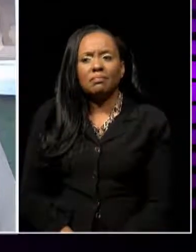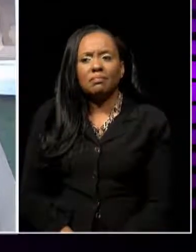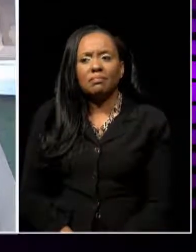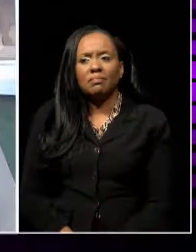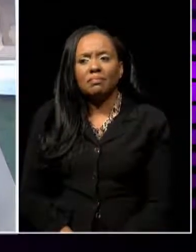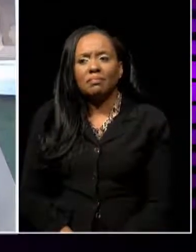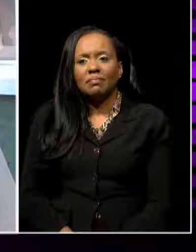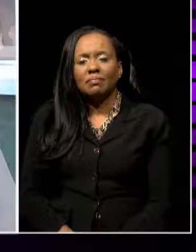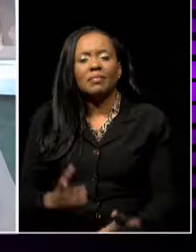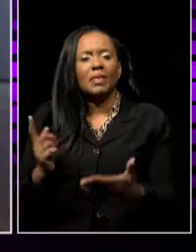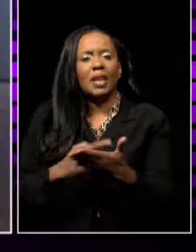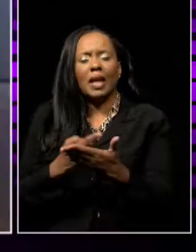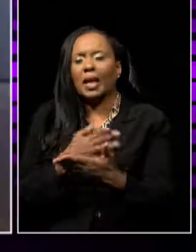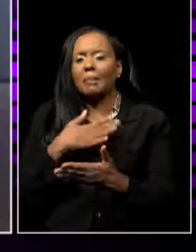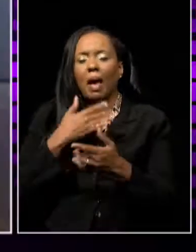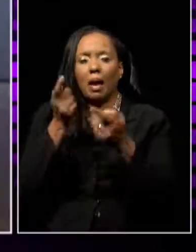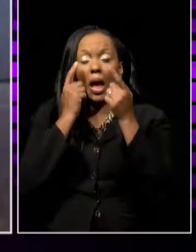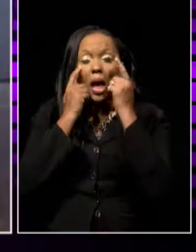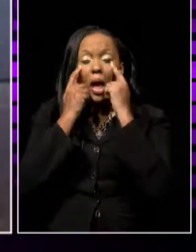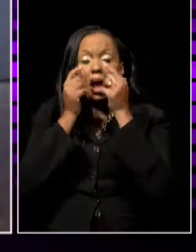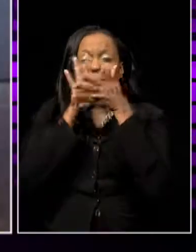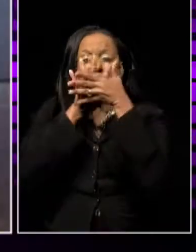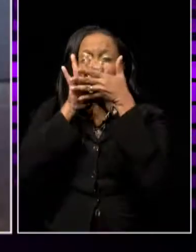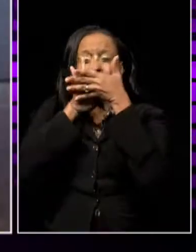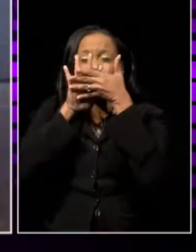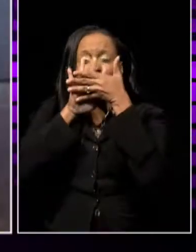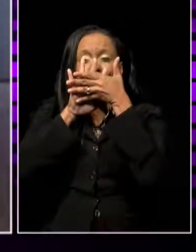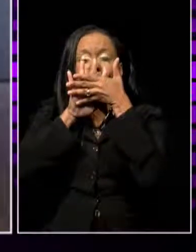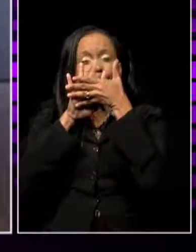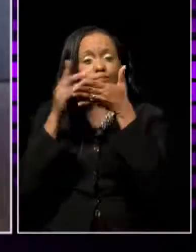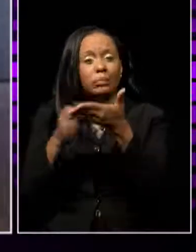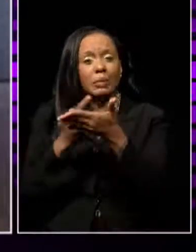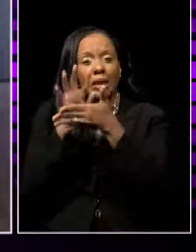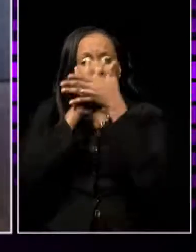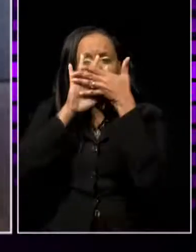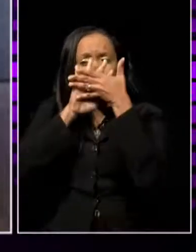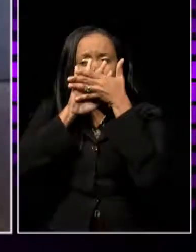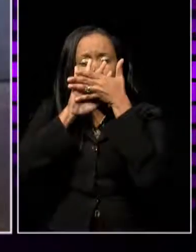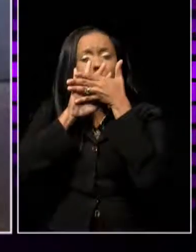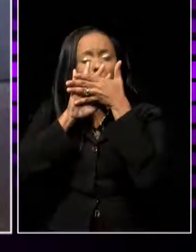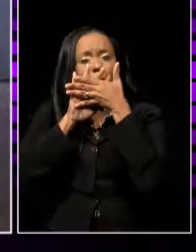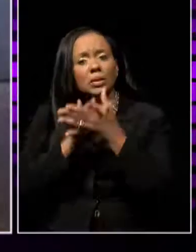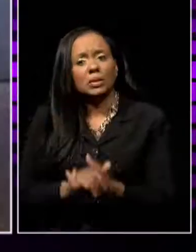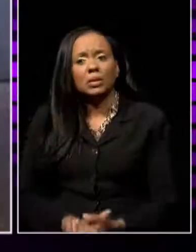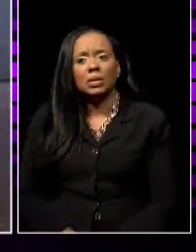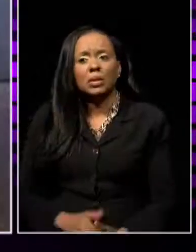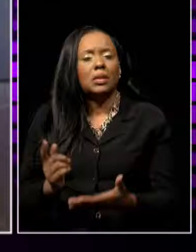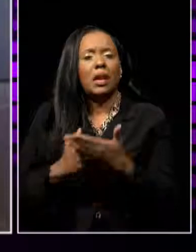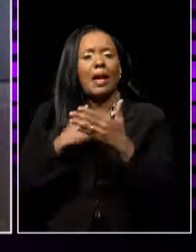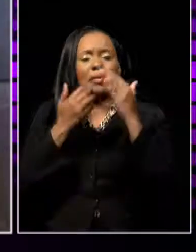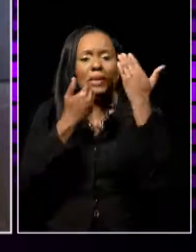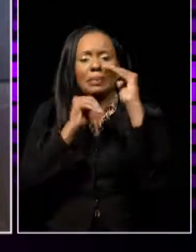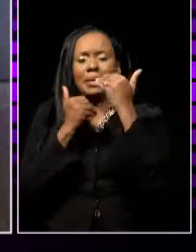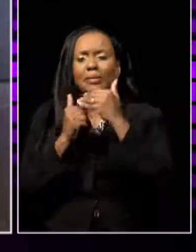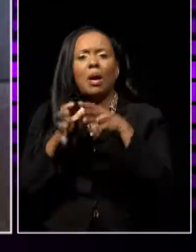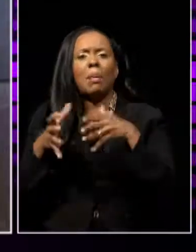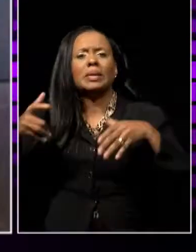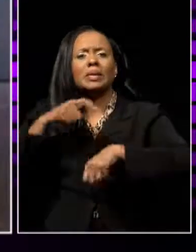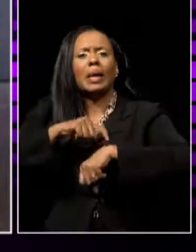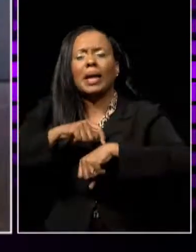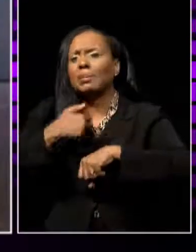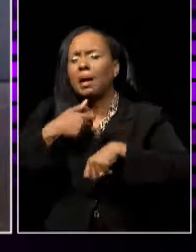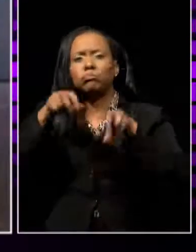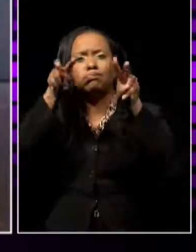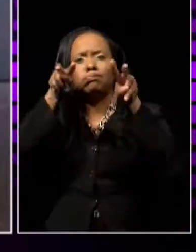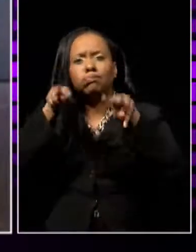blurred vision, I would suspect, and headache at times. So therefore, it requires me to limit the amount of time that I spend viewing